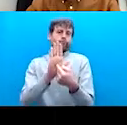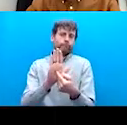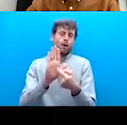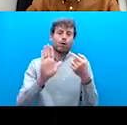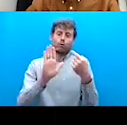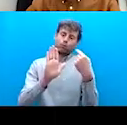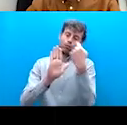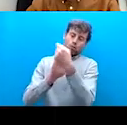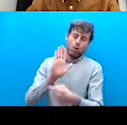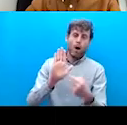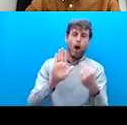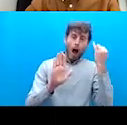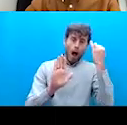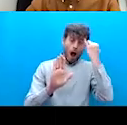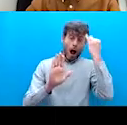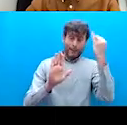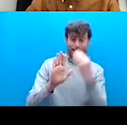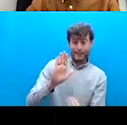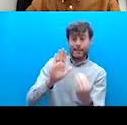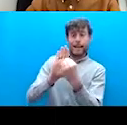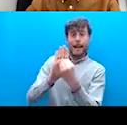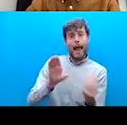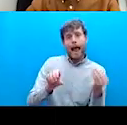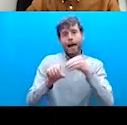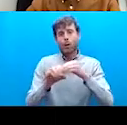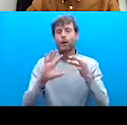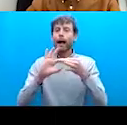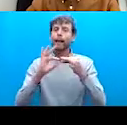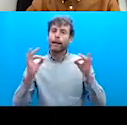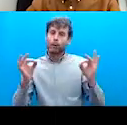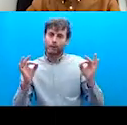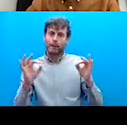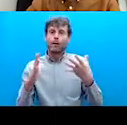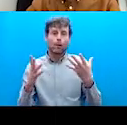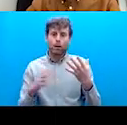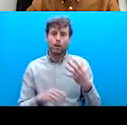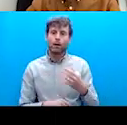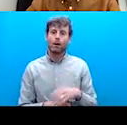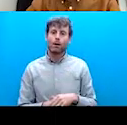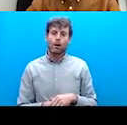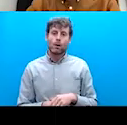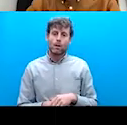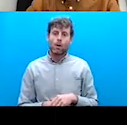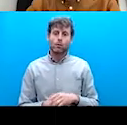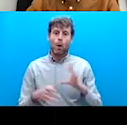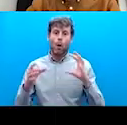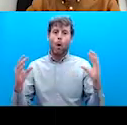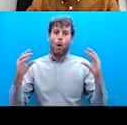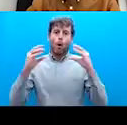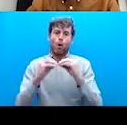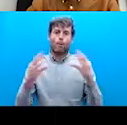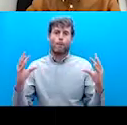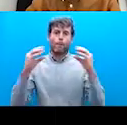in linguistics. And one of them is compositionality. So it turns out, and I think that's a pretty